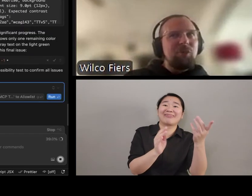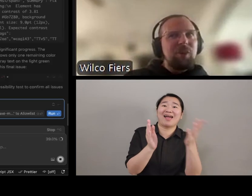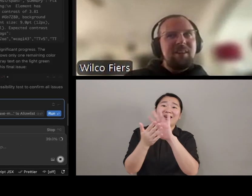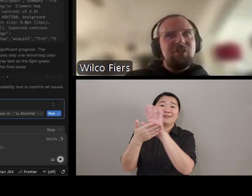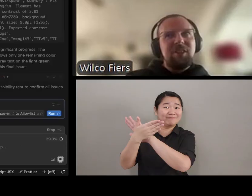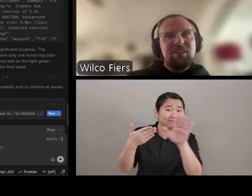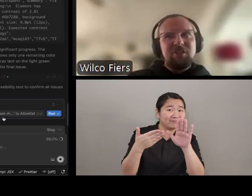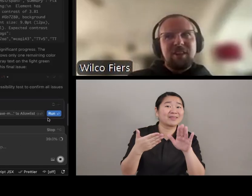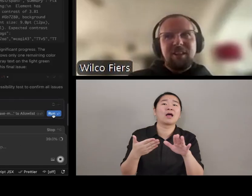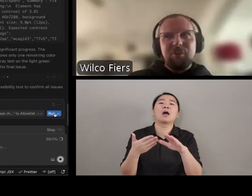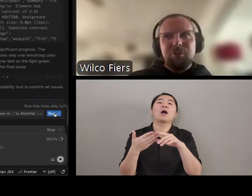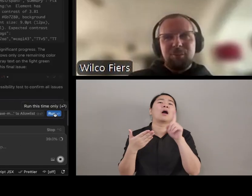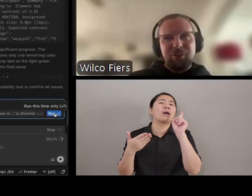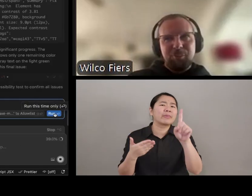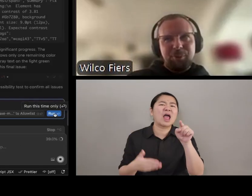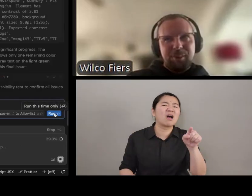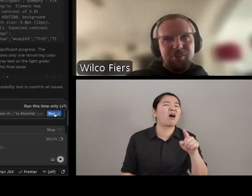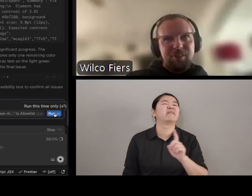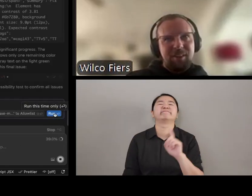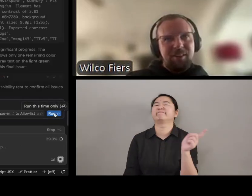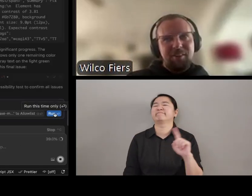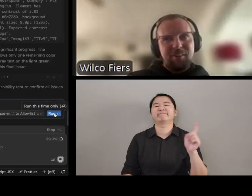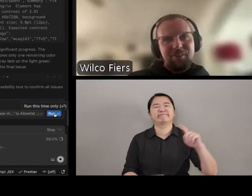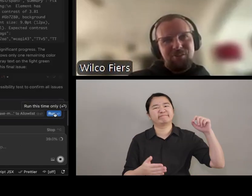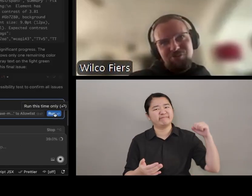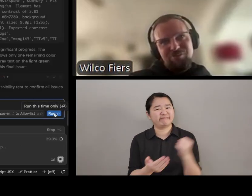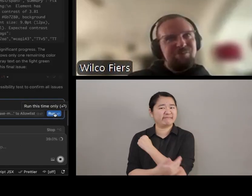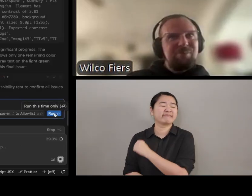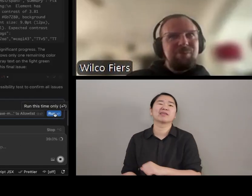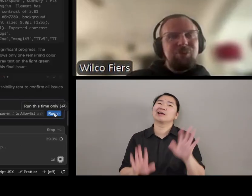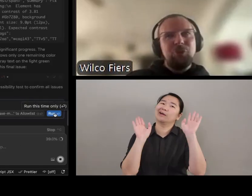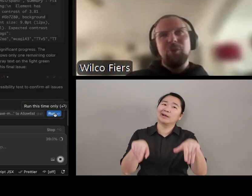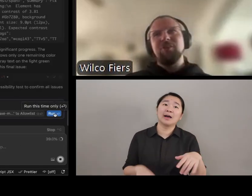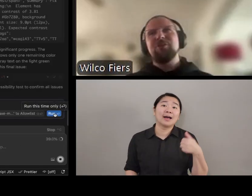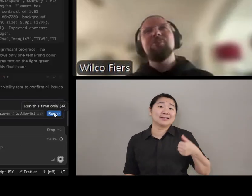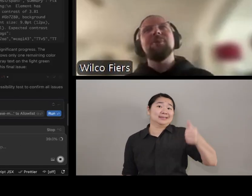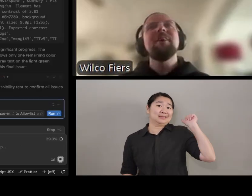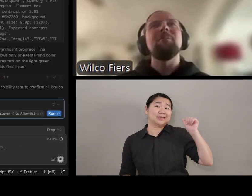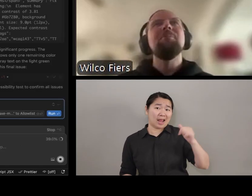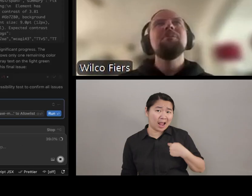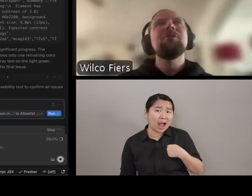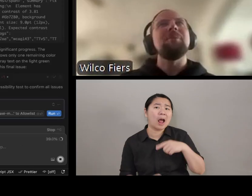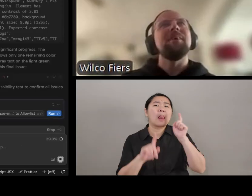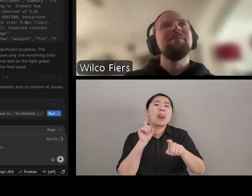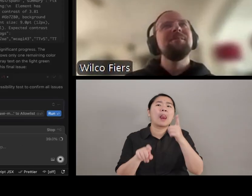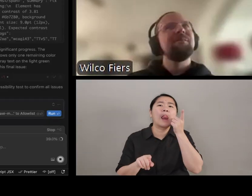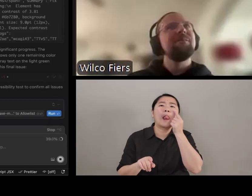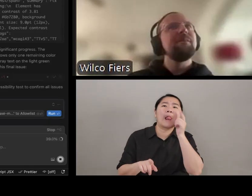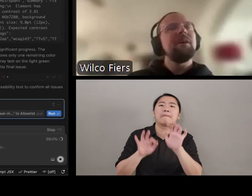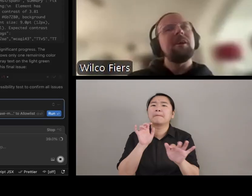When I ran this yesterday, it was able to complete this in 2 runs, but I'll stop